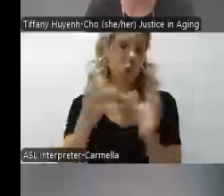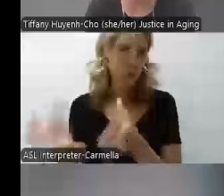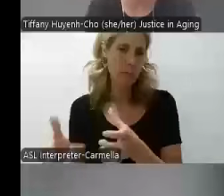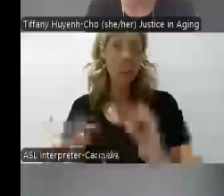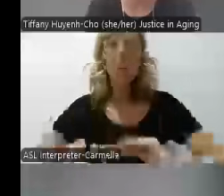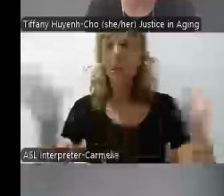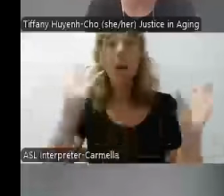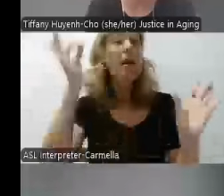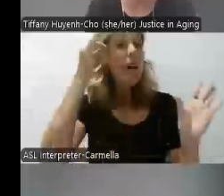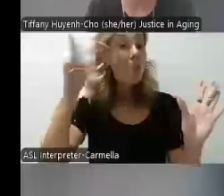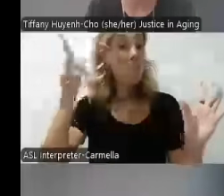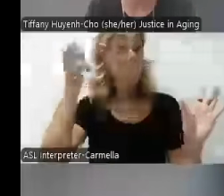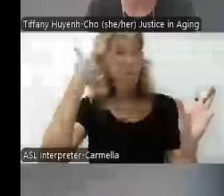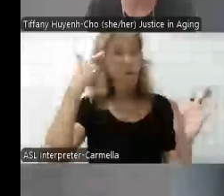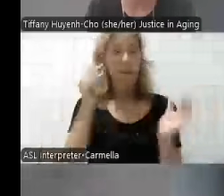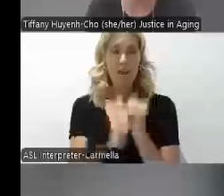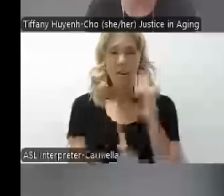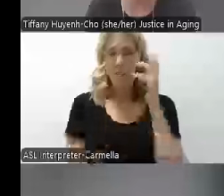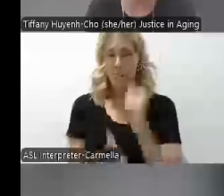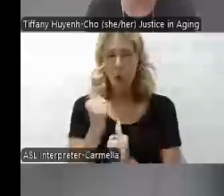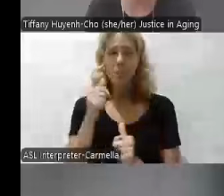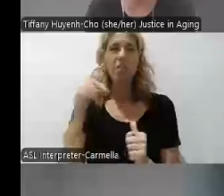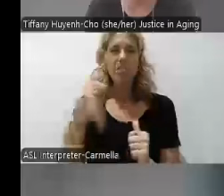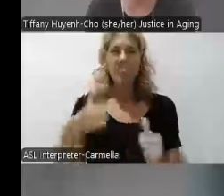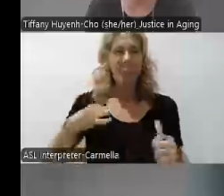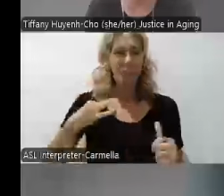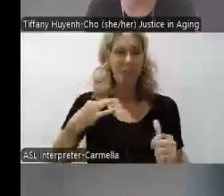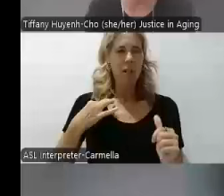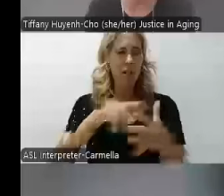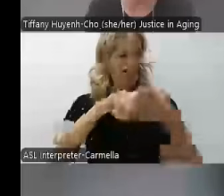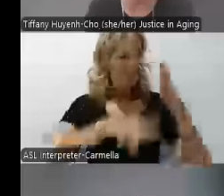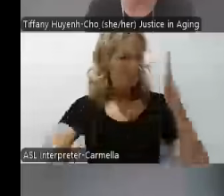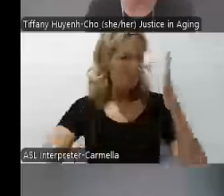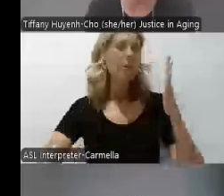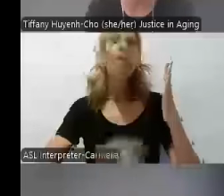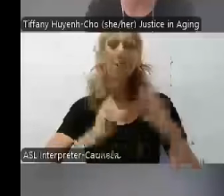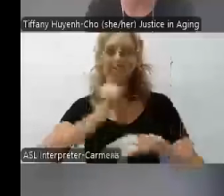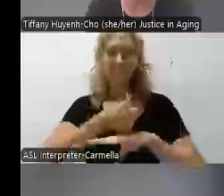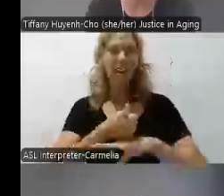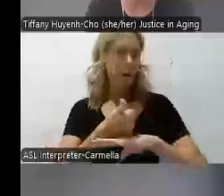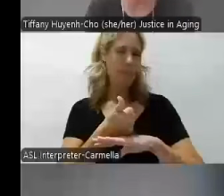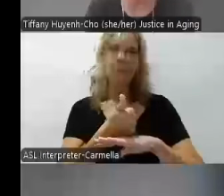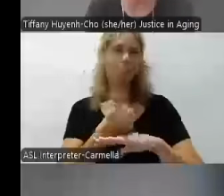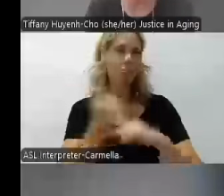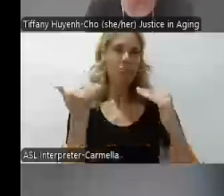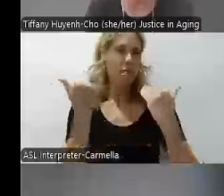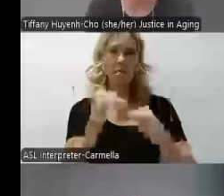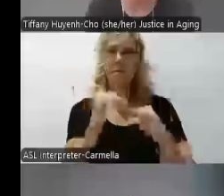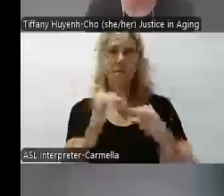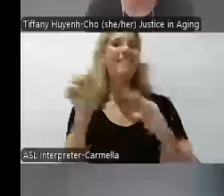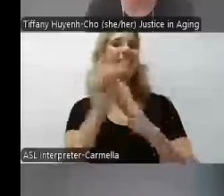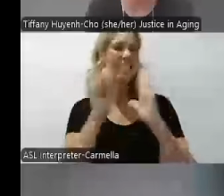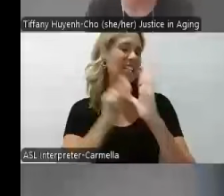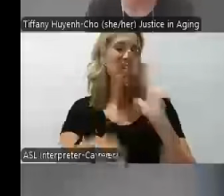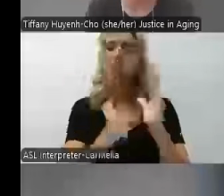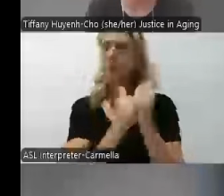the federal government, when it comes to a lot of these eligibility criteria, they set a floor that states have to comply with, whether